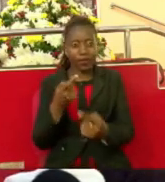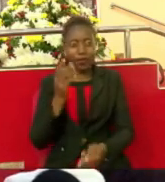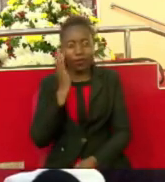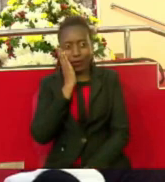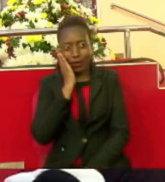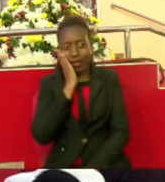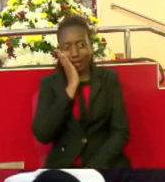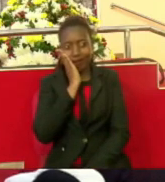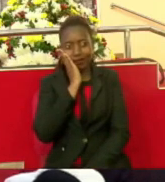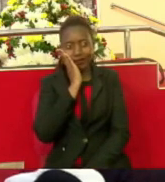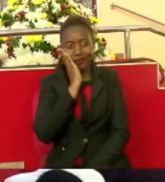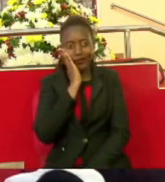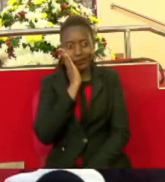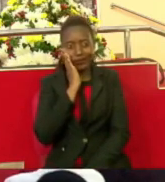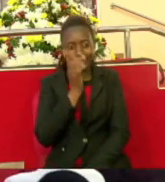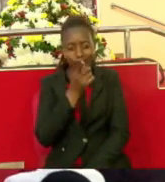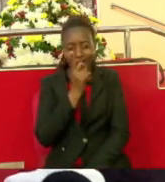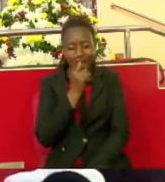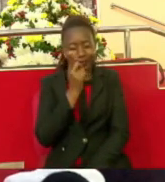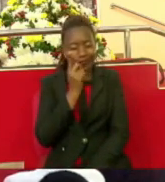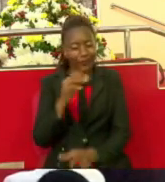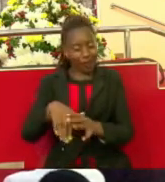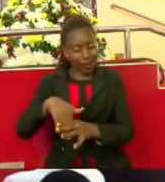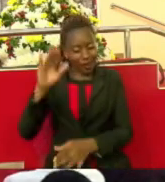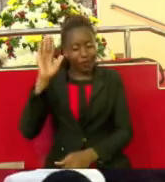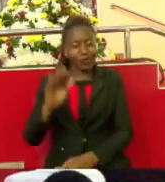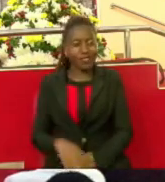would tell you, out, neja.